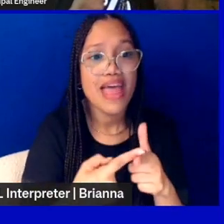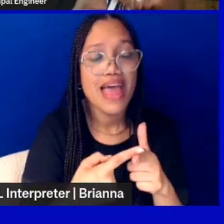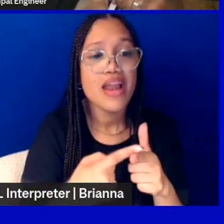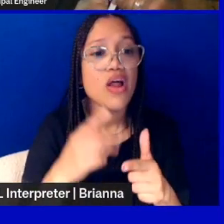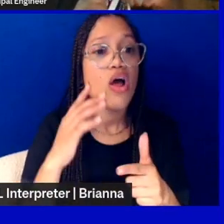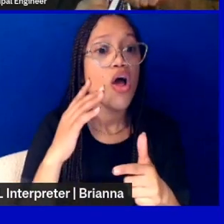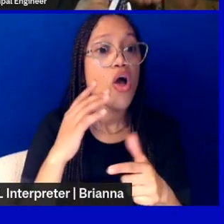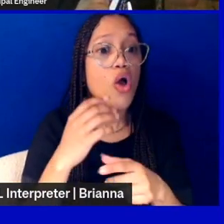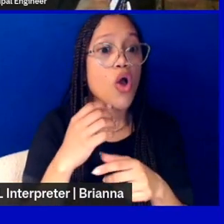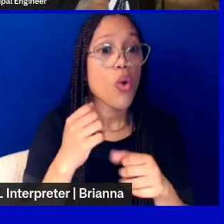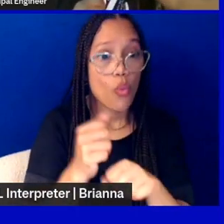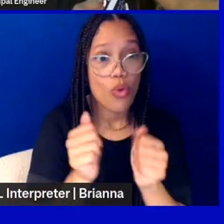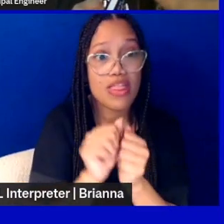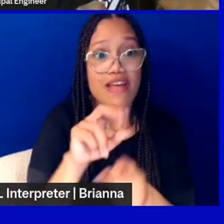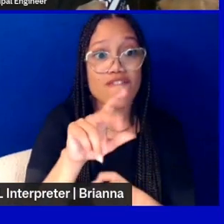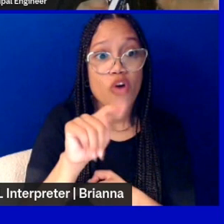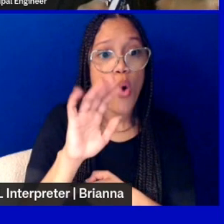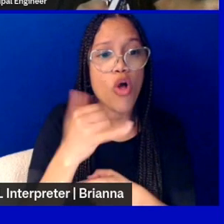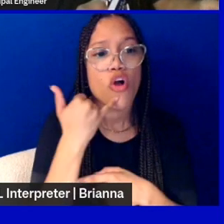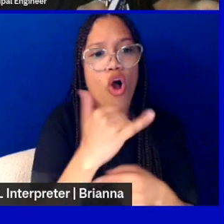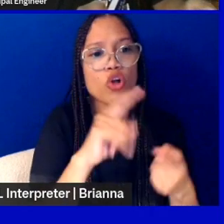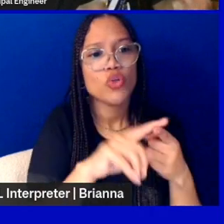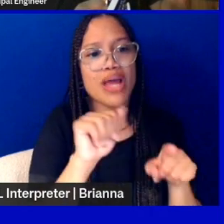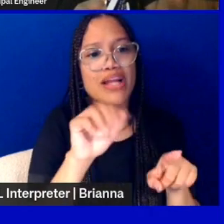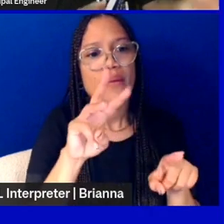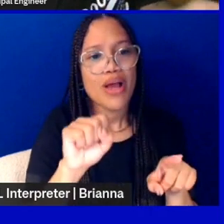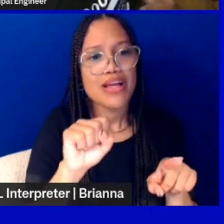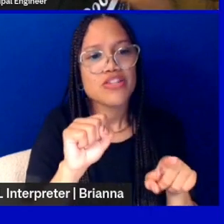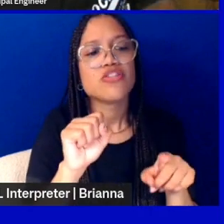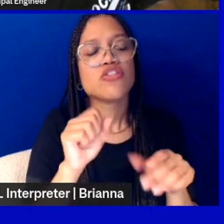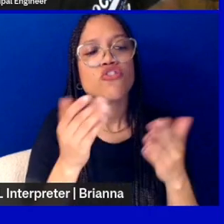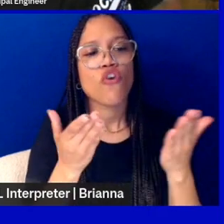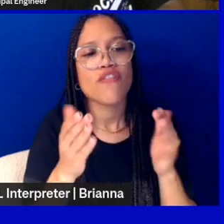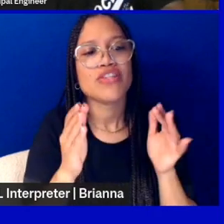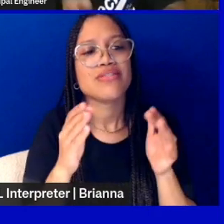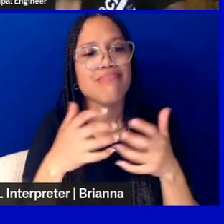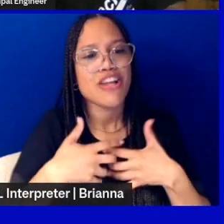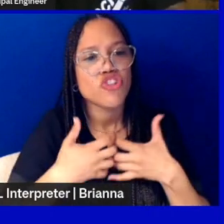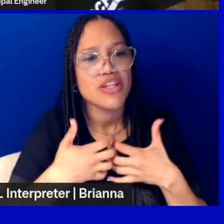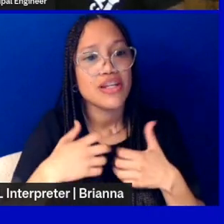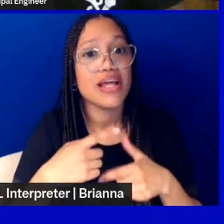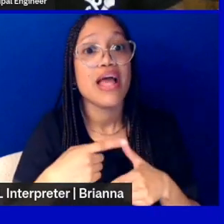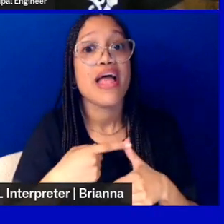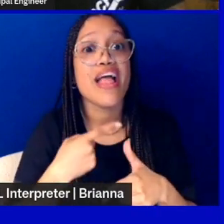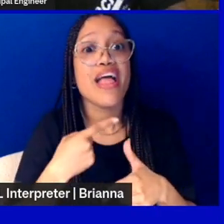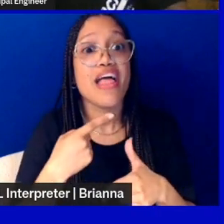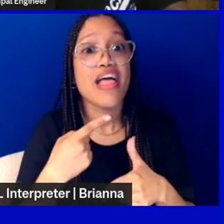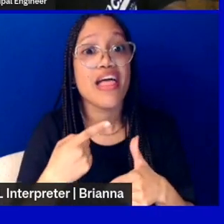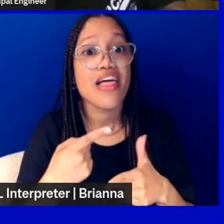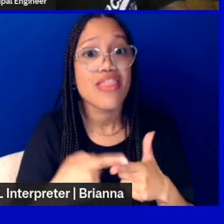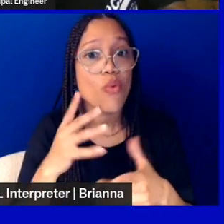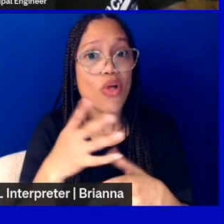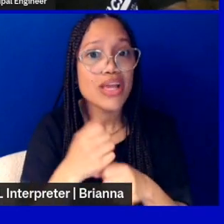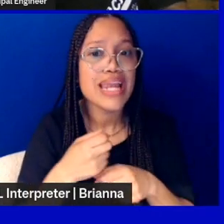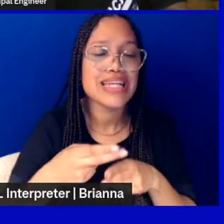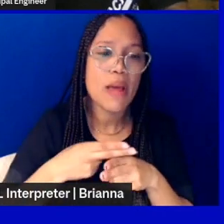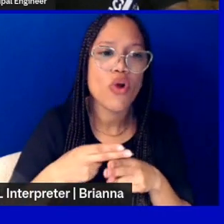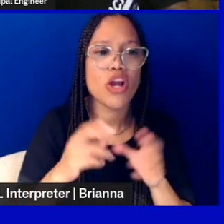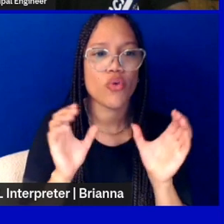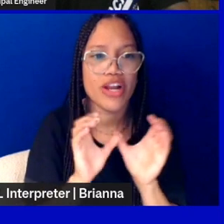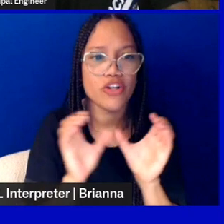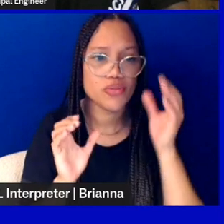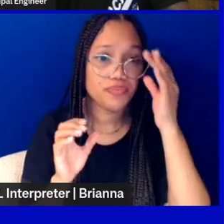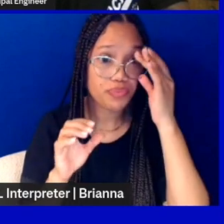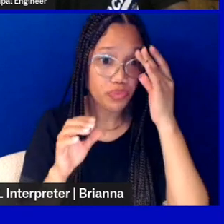make a call to the AWS service engine. And then it will get a real temporary credentials. So if you